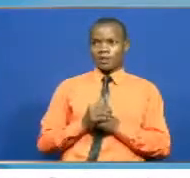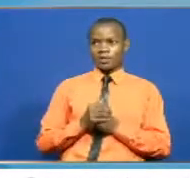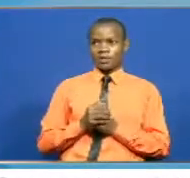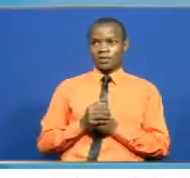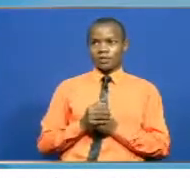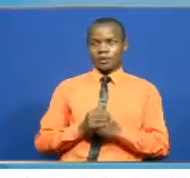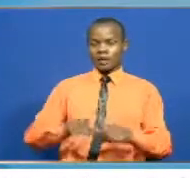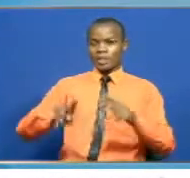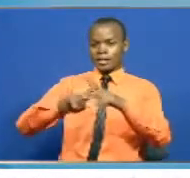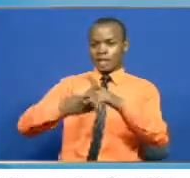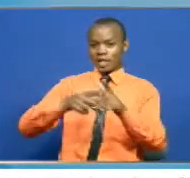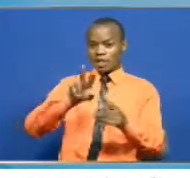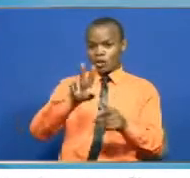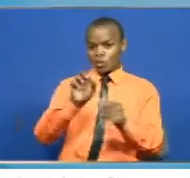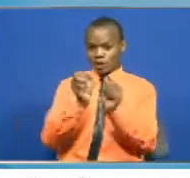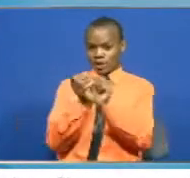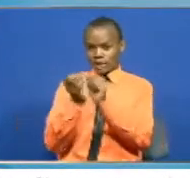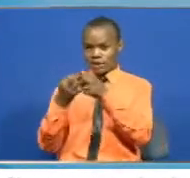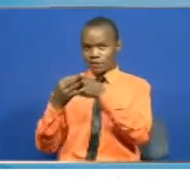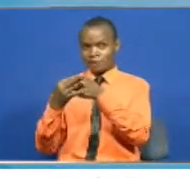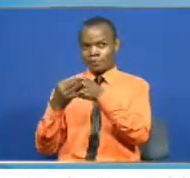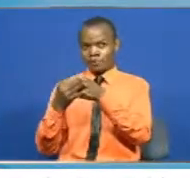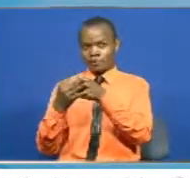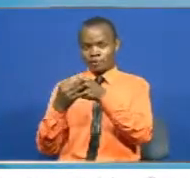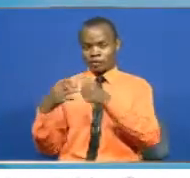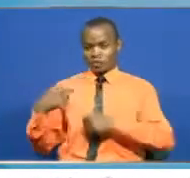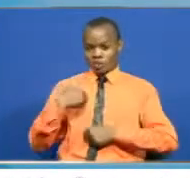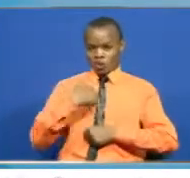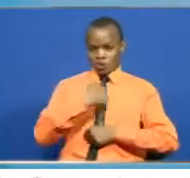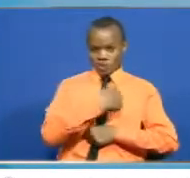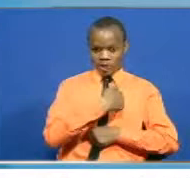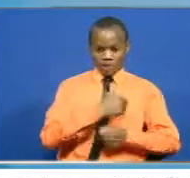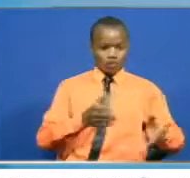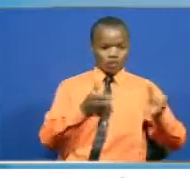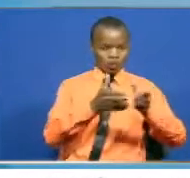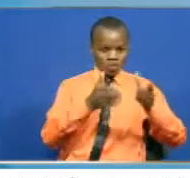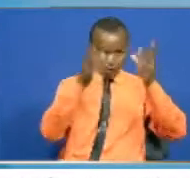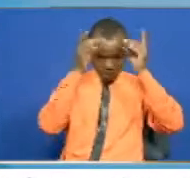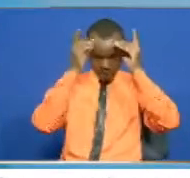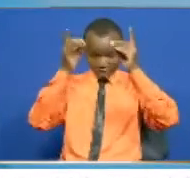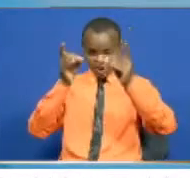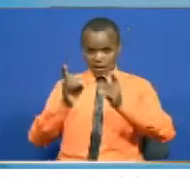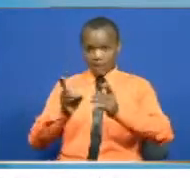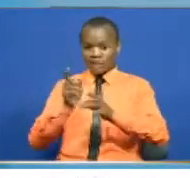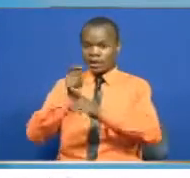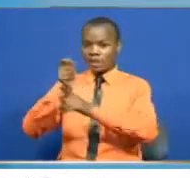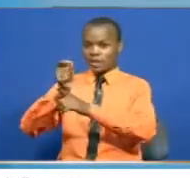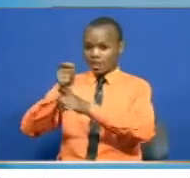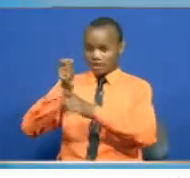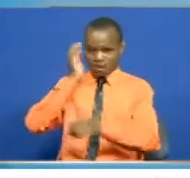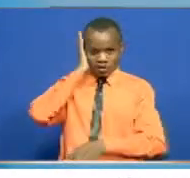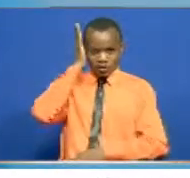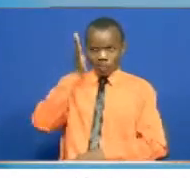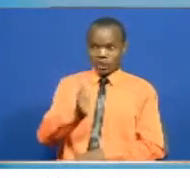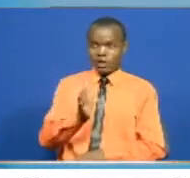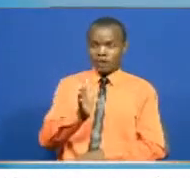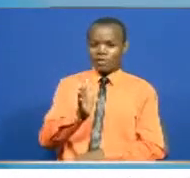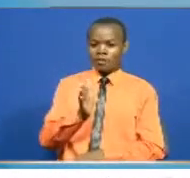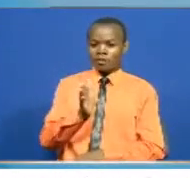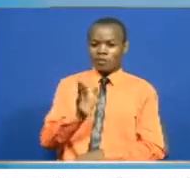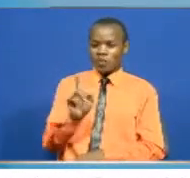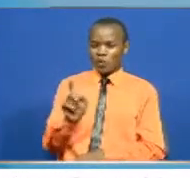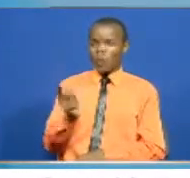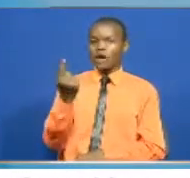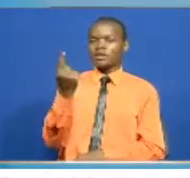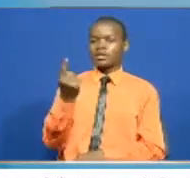in 2018, when we decided that we'll be training once or twice a week.